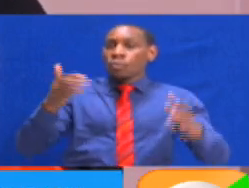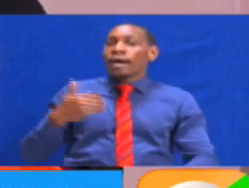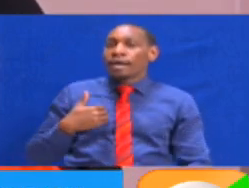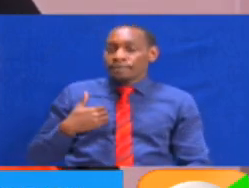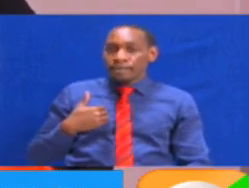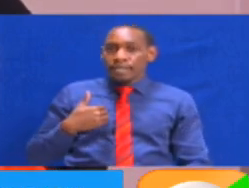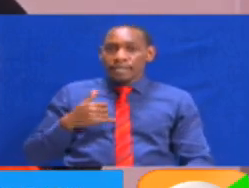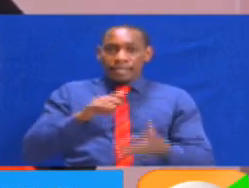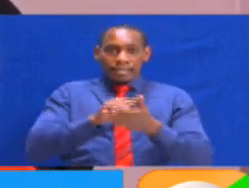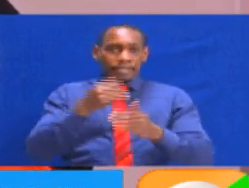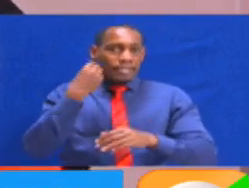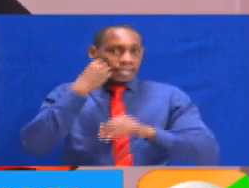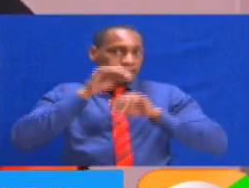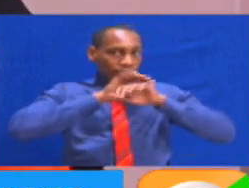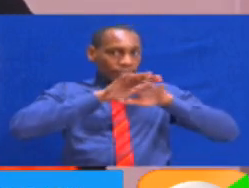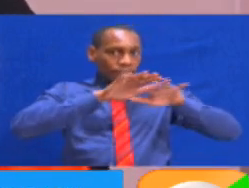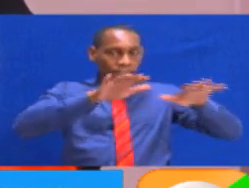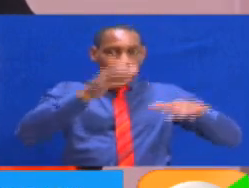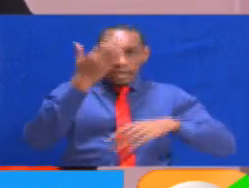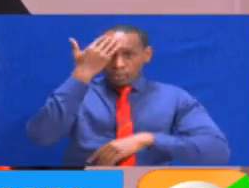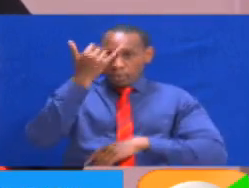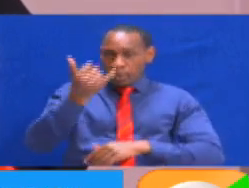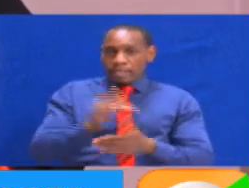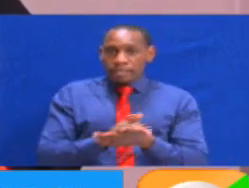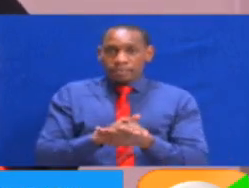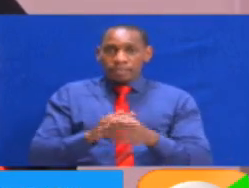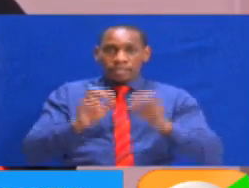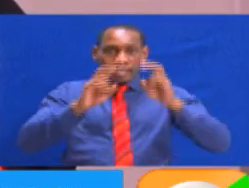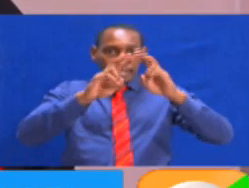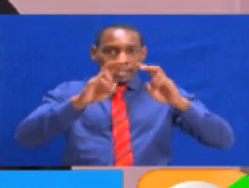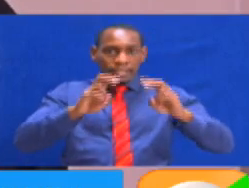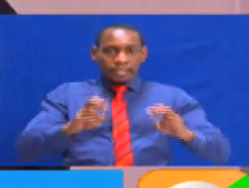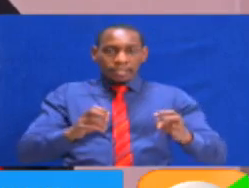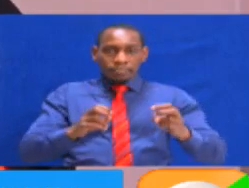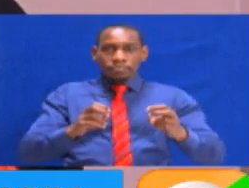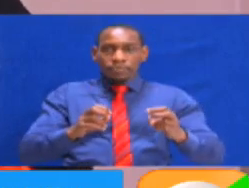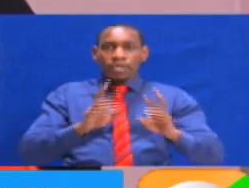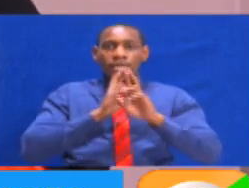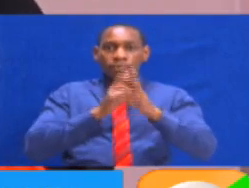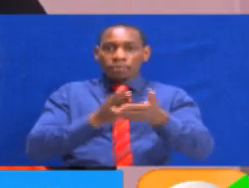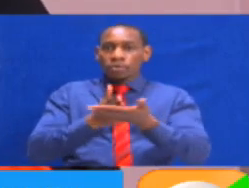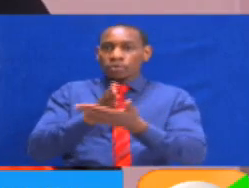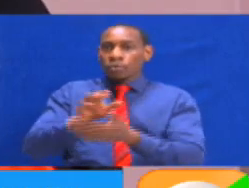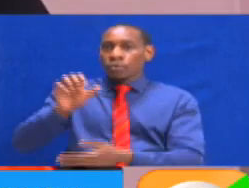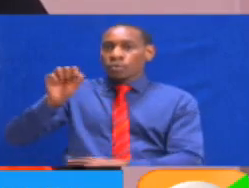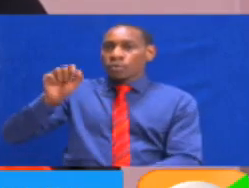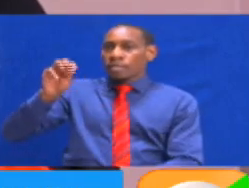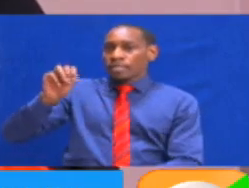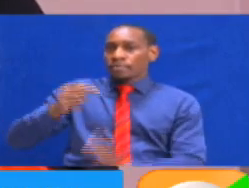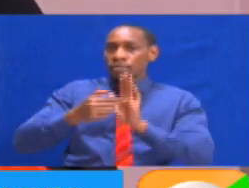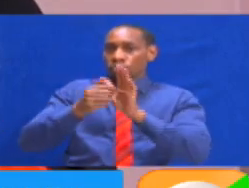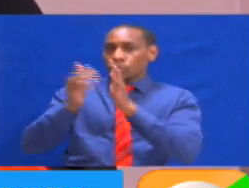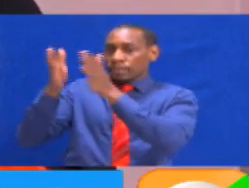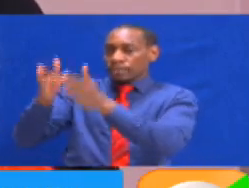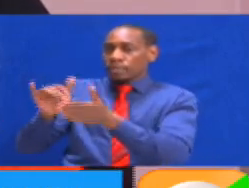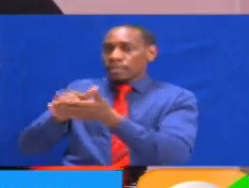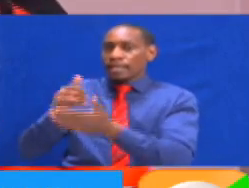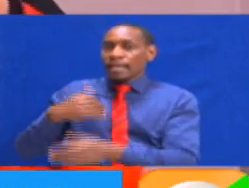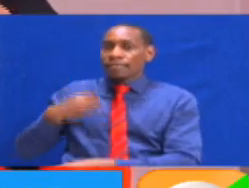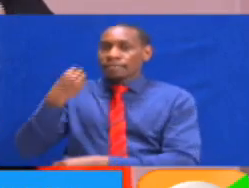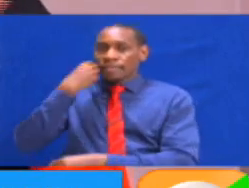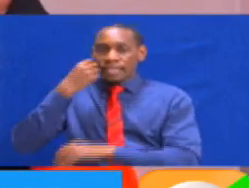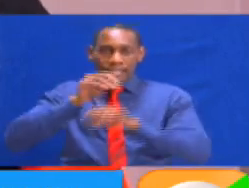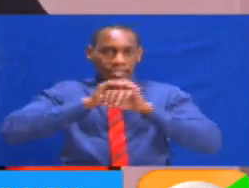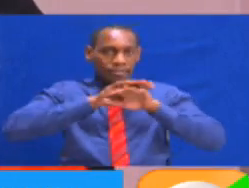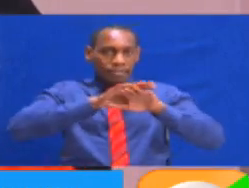who seem to be spreading the disease. Because looking at the story that was done by Sam Gituku, it shows you someone who got the virus spread